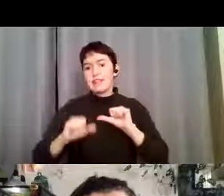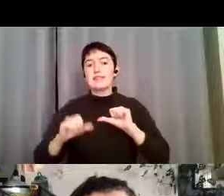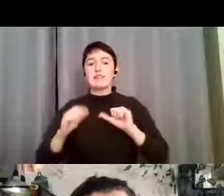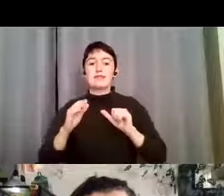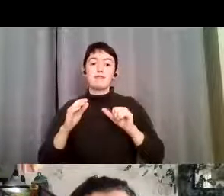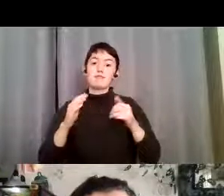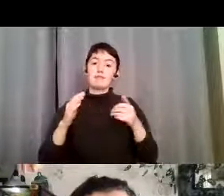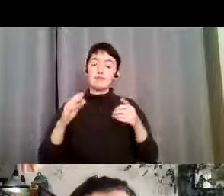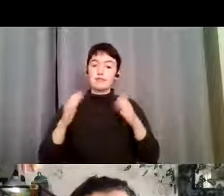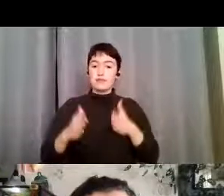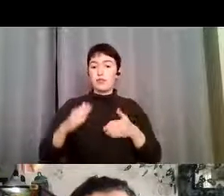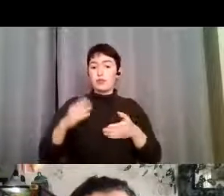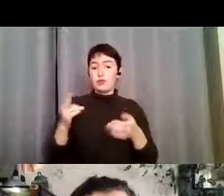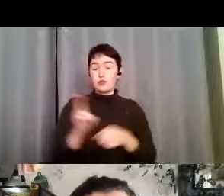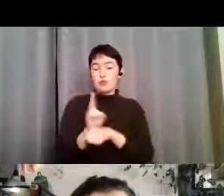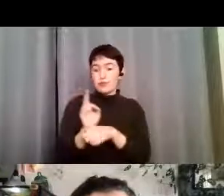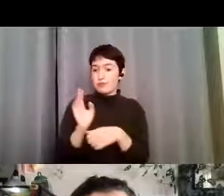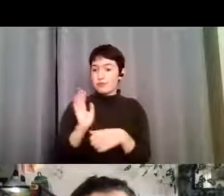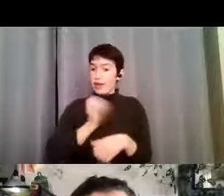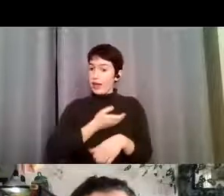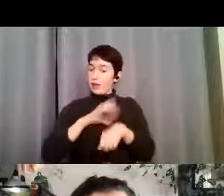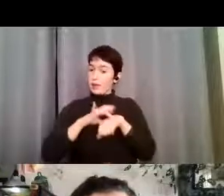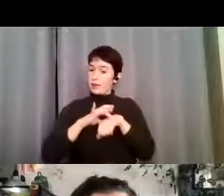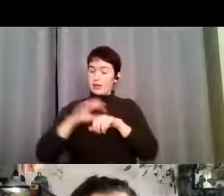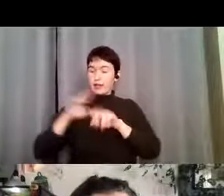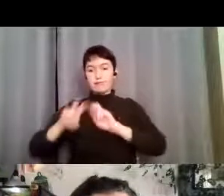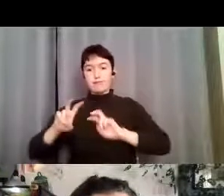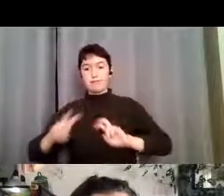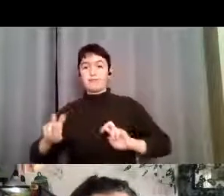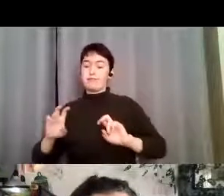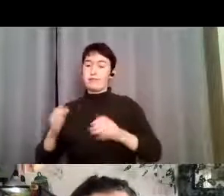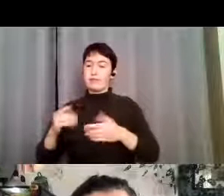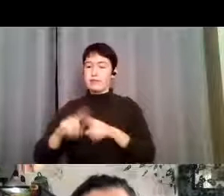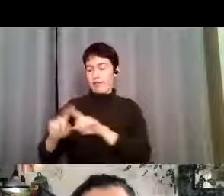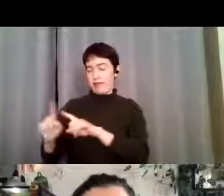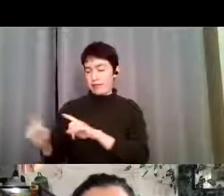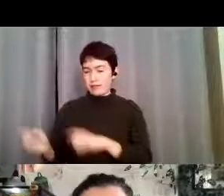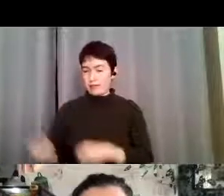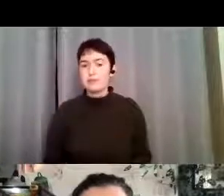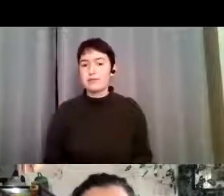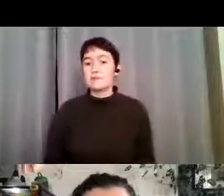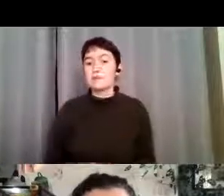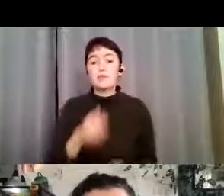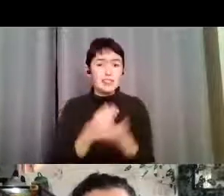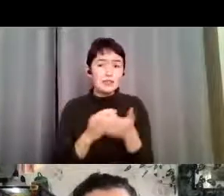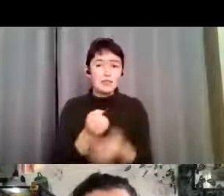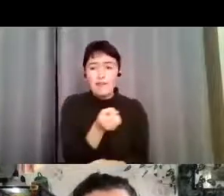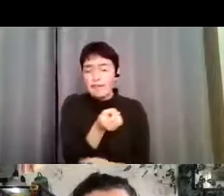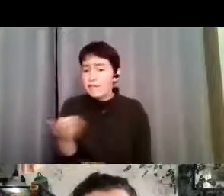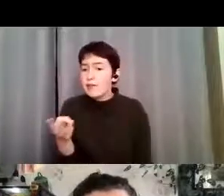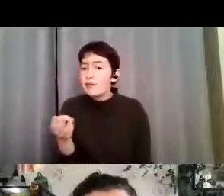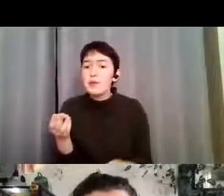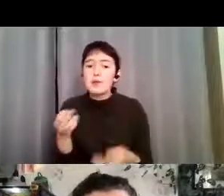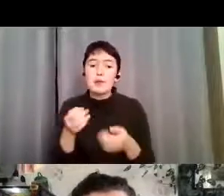about other kinds of things as well. So those are some of the few ways or rather, those are a few of the many